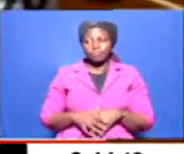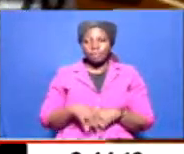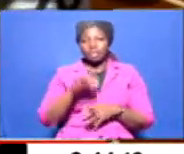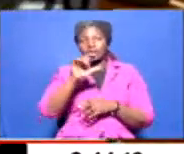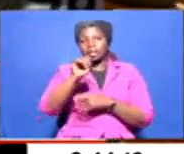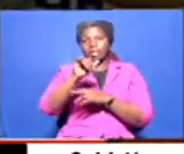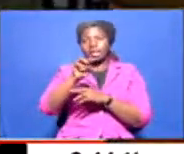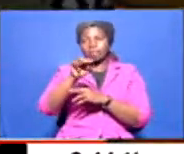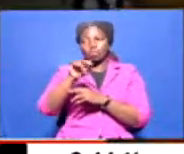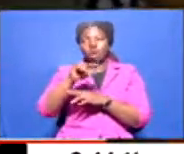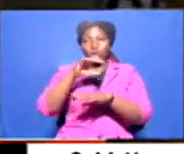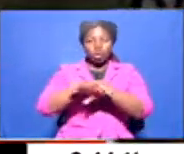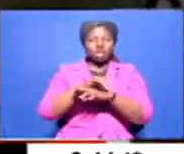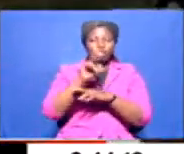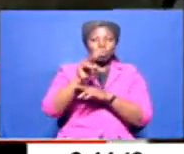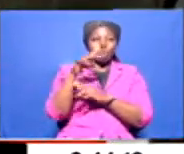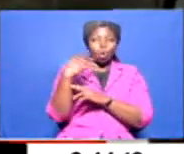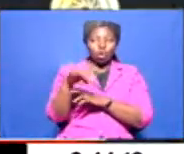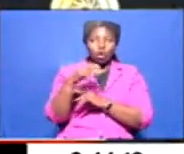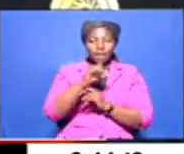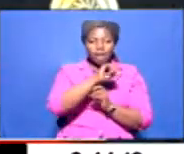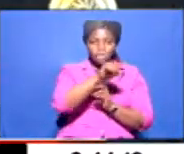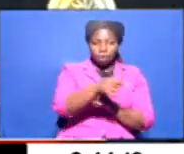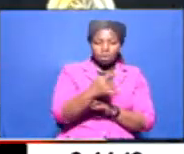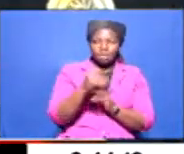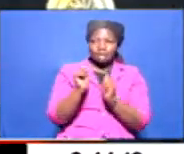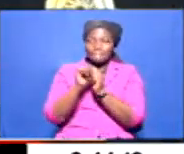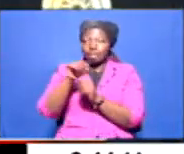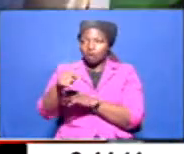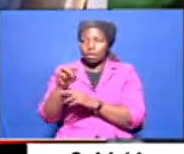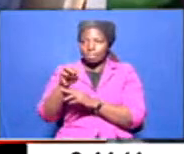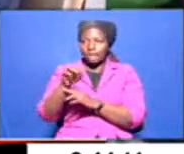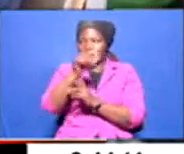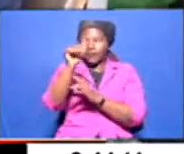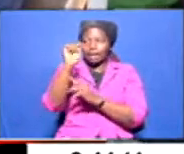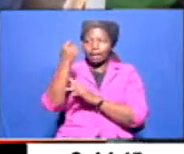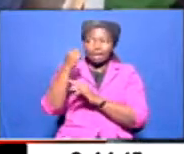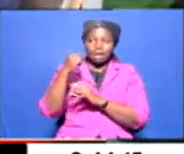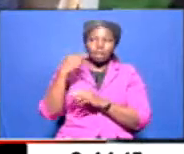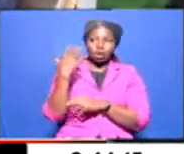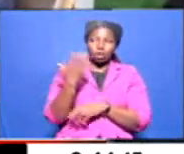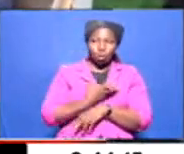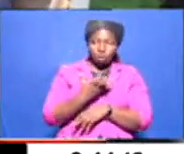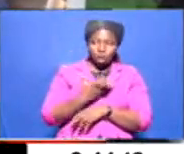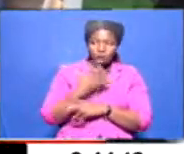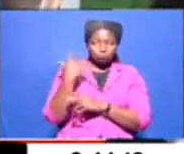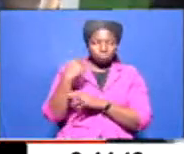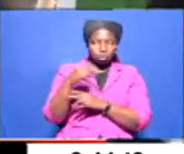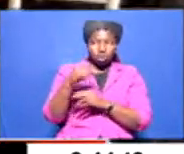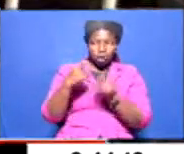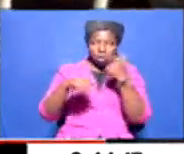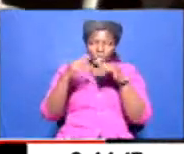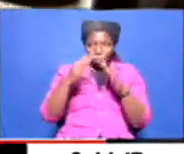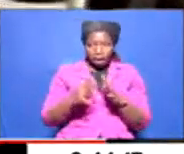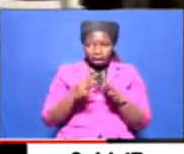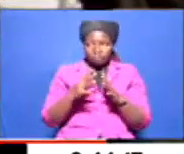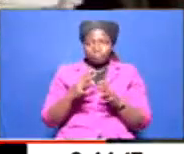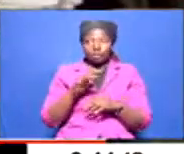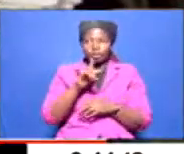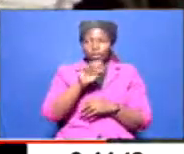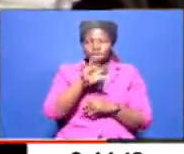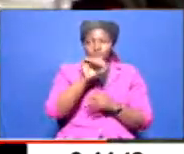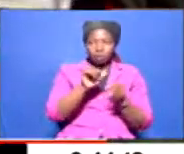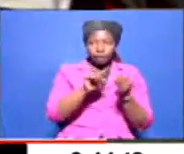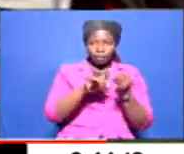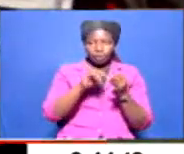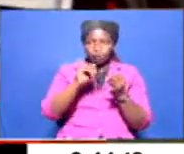medals in the 5,000 and 10,000 meters. Other Kenyan gold medalists were Lucas Ondia in the 3,000 meter steeplechase, Ian Omboy